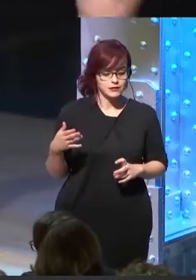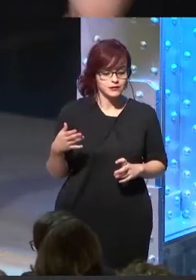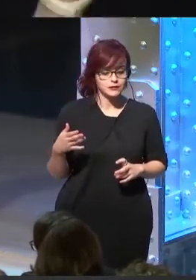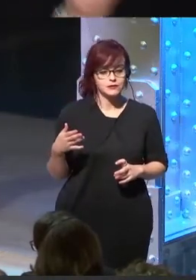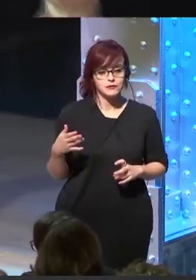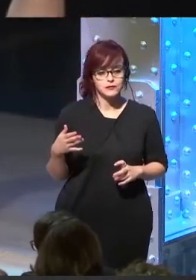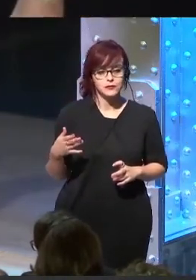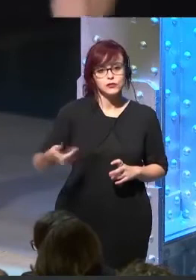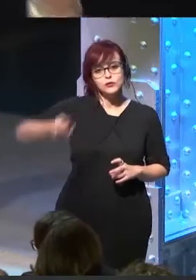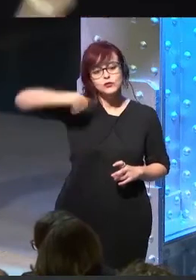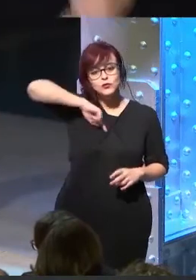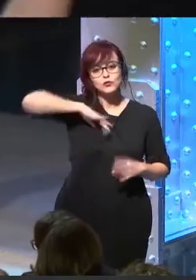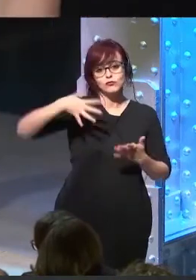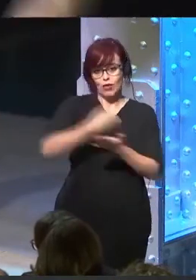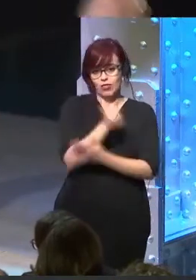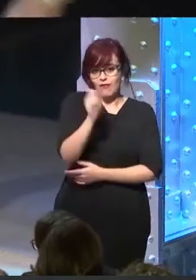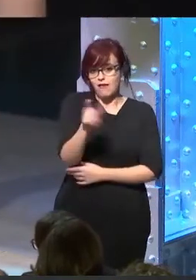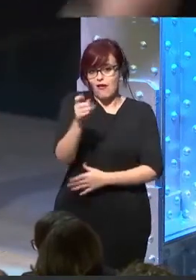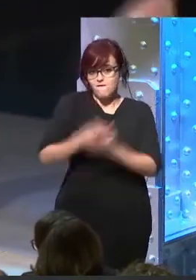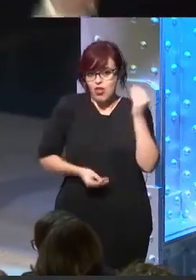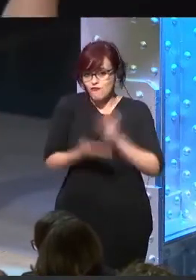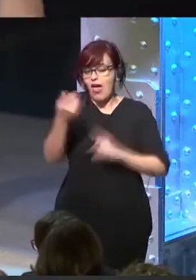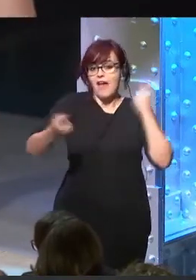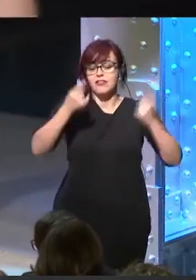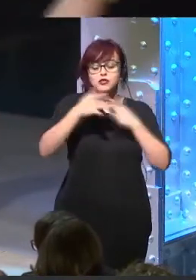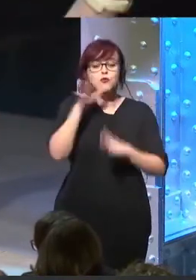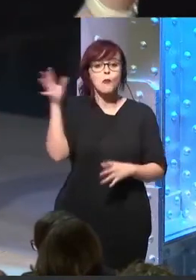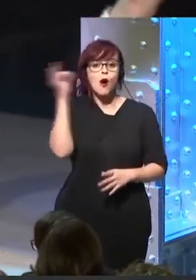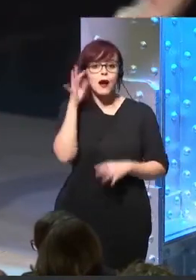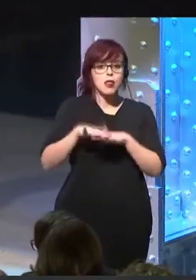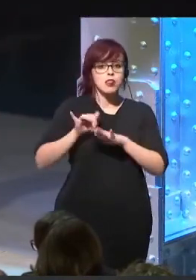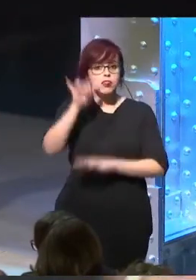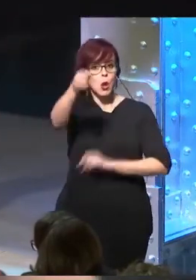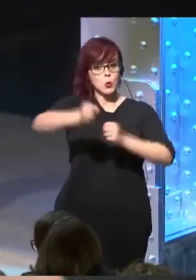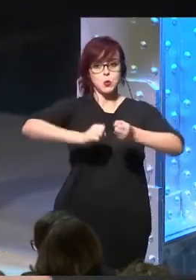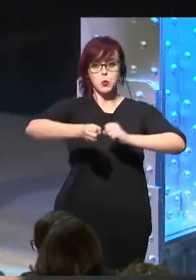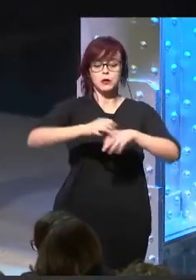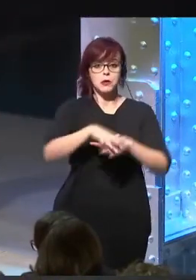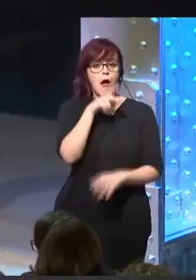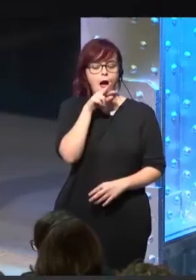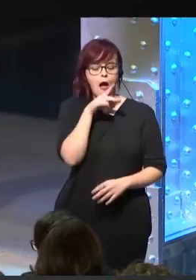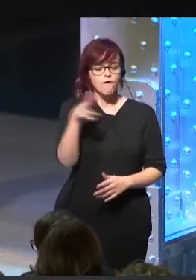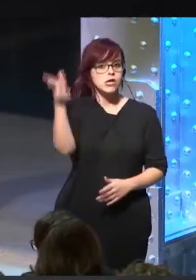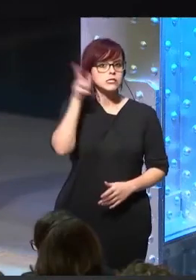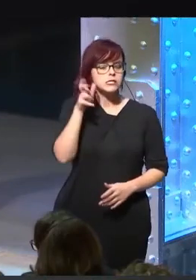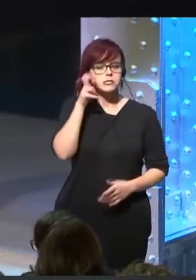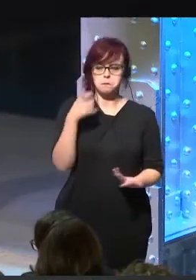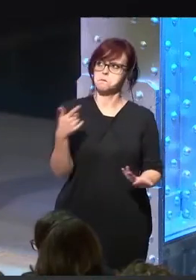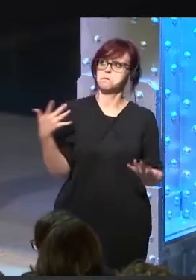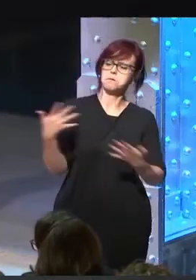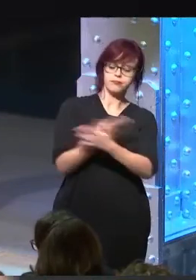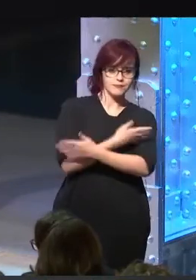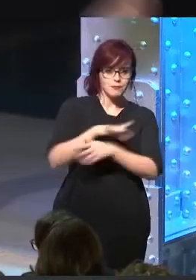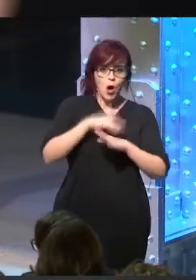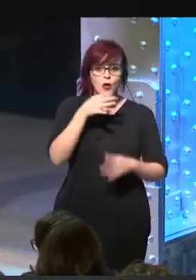is the woman flying the plane speaking to you in a way that 50 years ago would have been